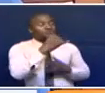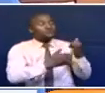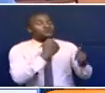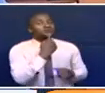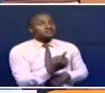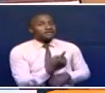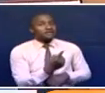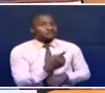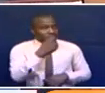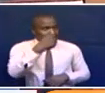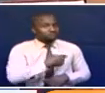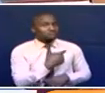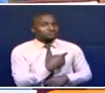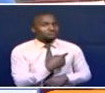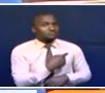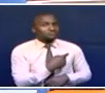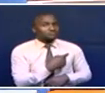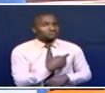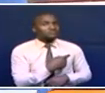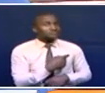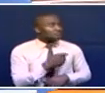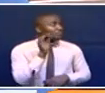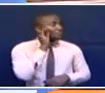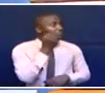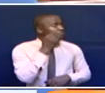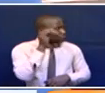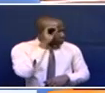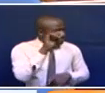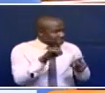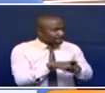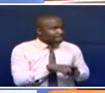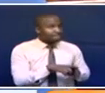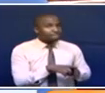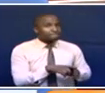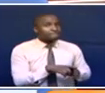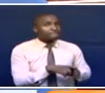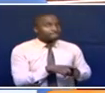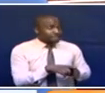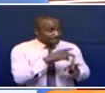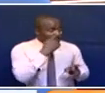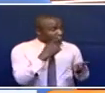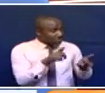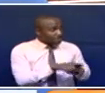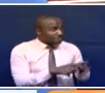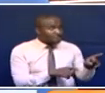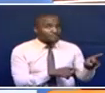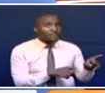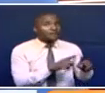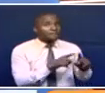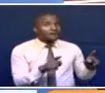sent in a tweet saying Hillary Clinton had the same 30 years leadership experience as Kalonzo Musyoka, and